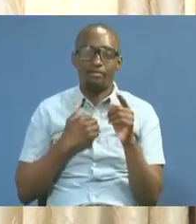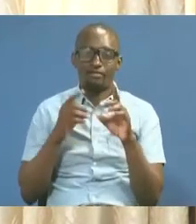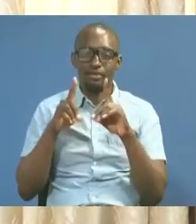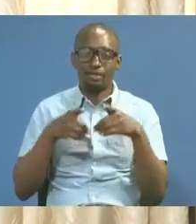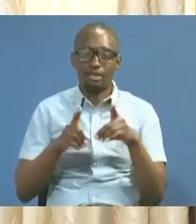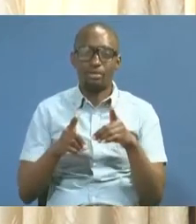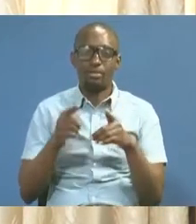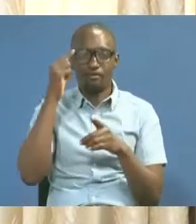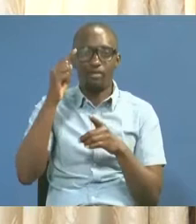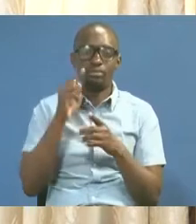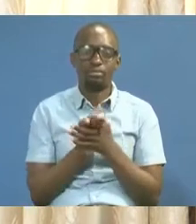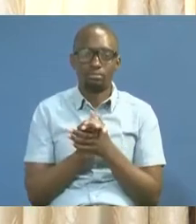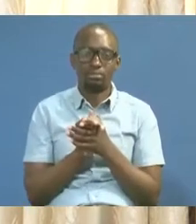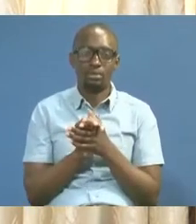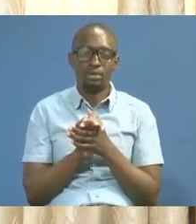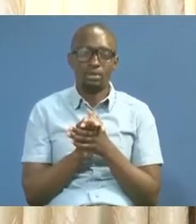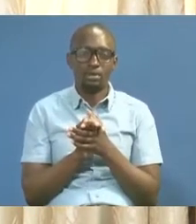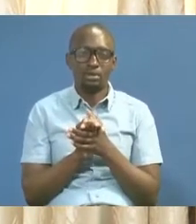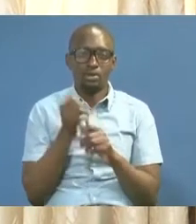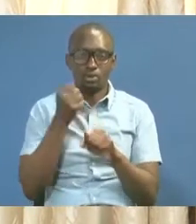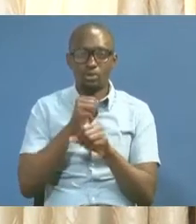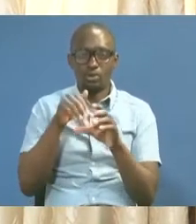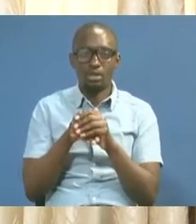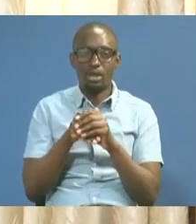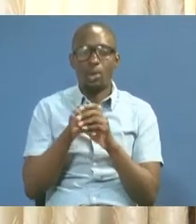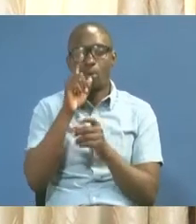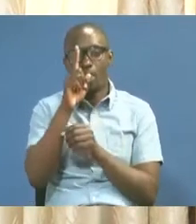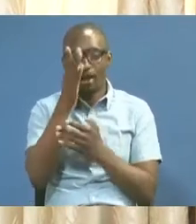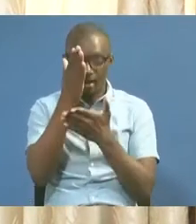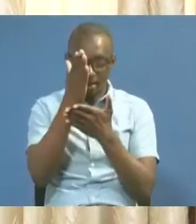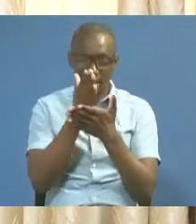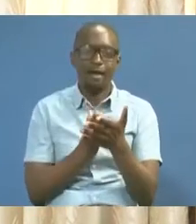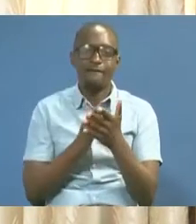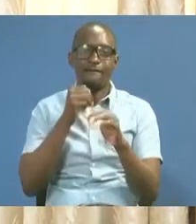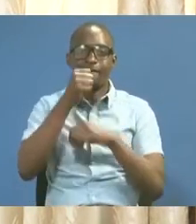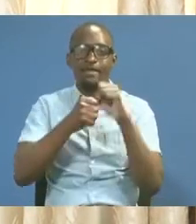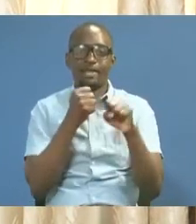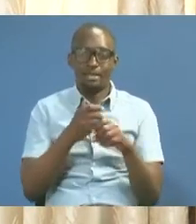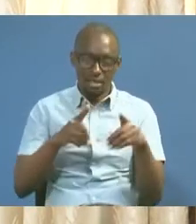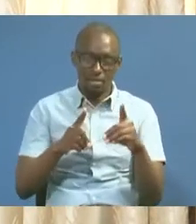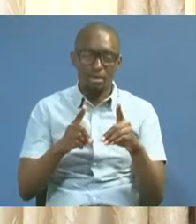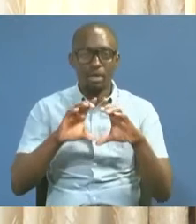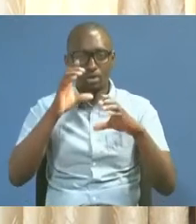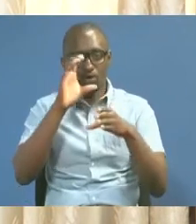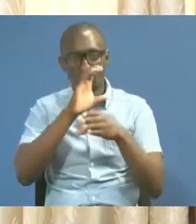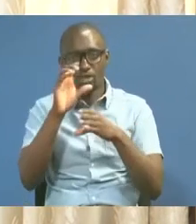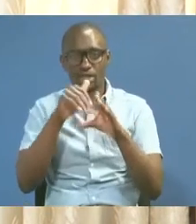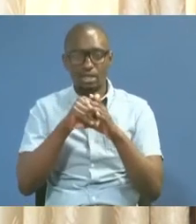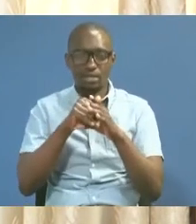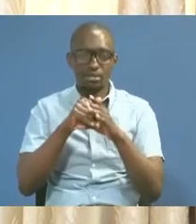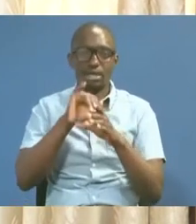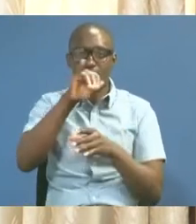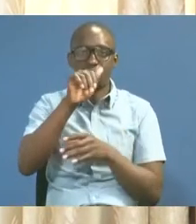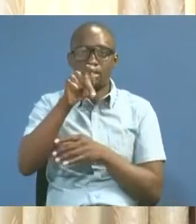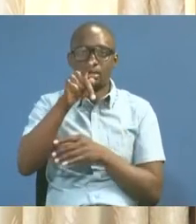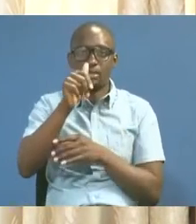for 1.5 years or 18 months. These are diploma courses in Japanese